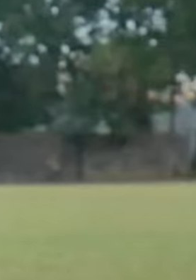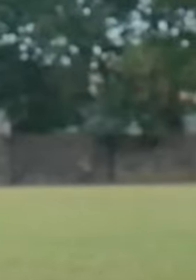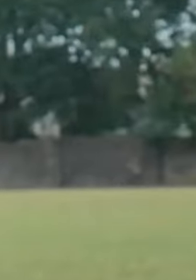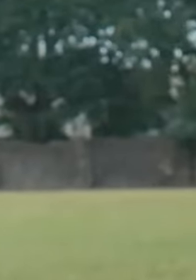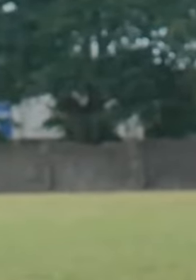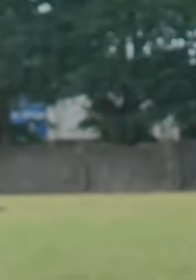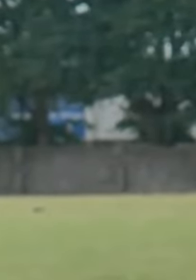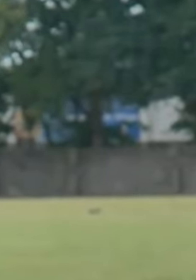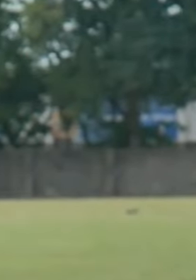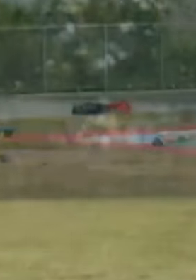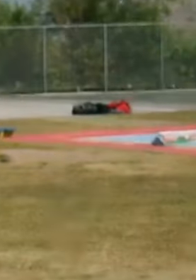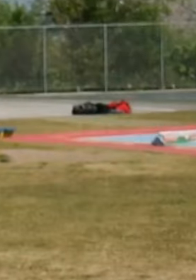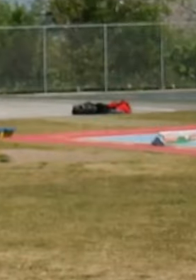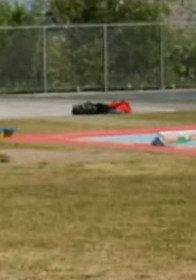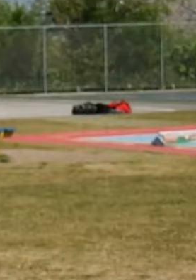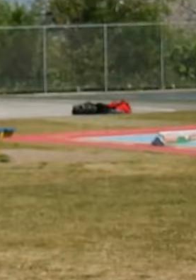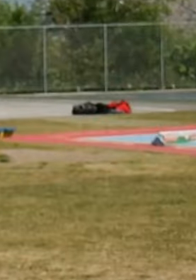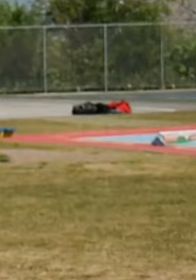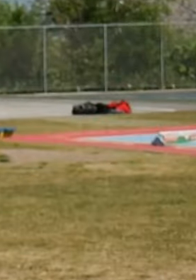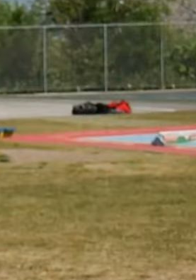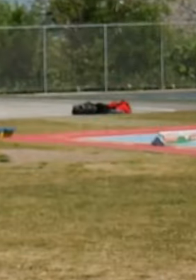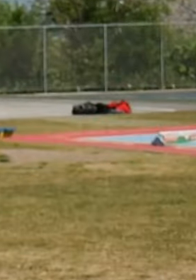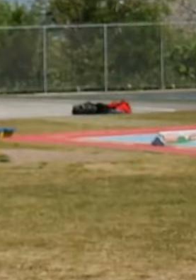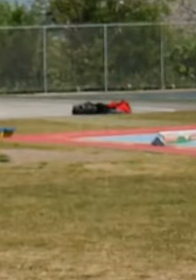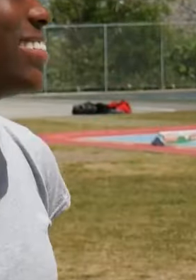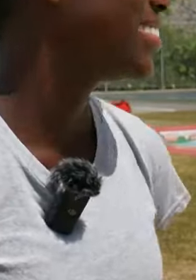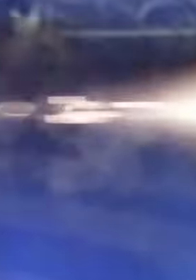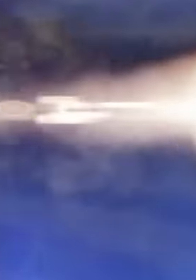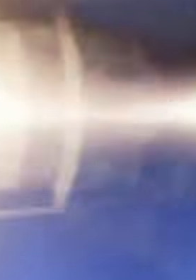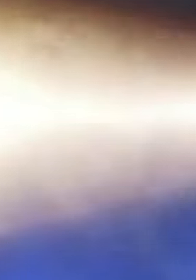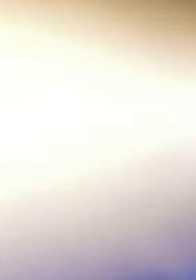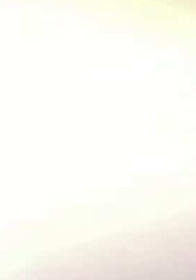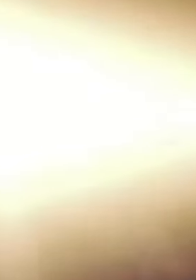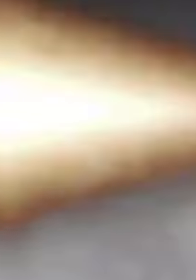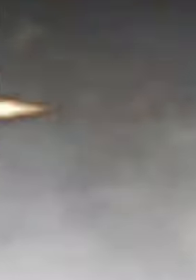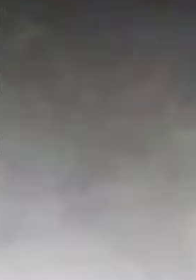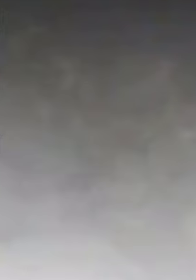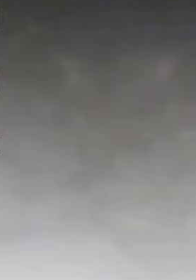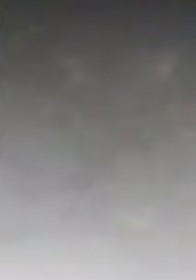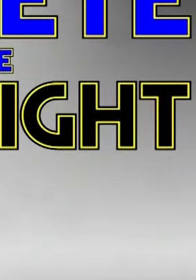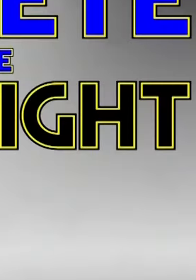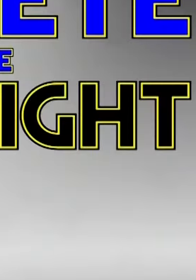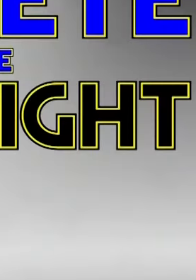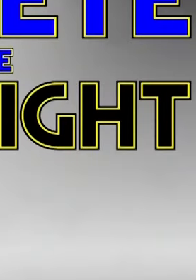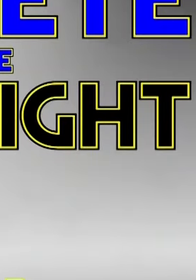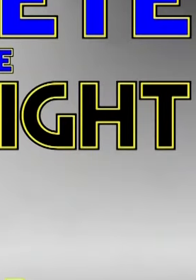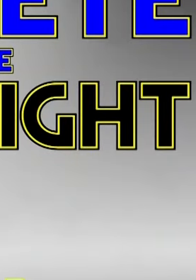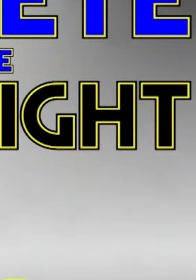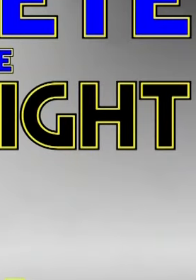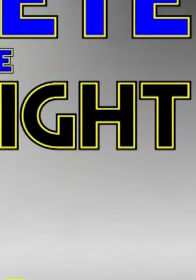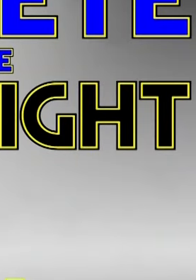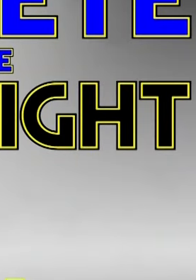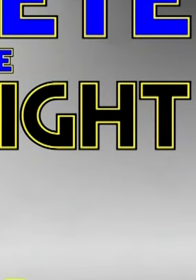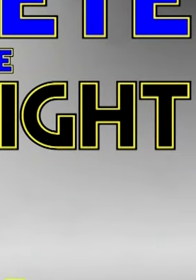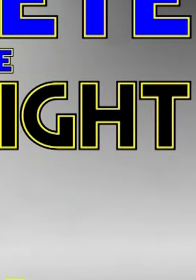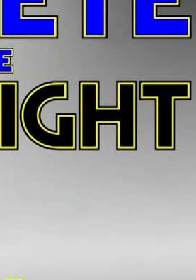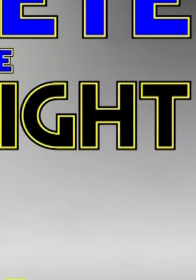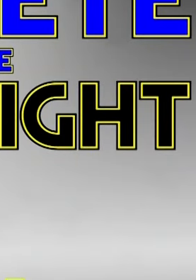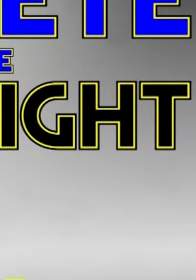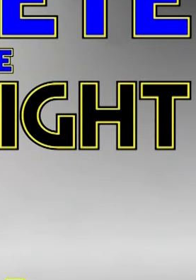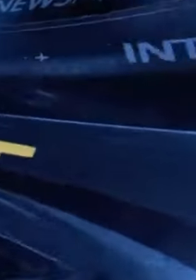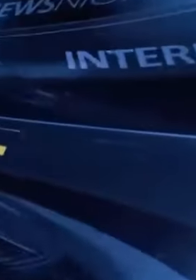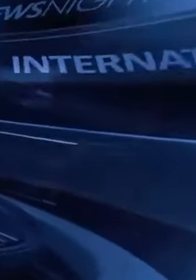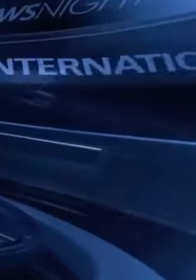coming for her crown. Just come and give me a push. Our athlete in the spotlight is Commemere Shanicia Brown.